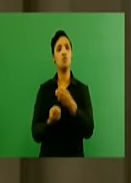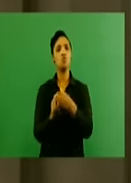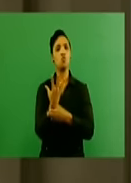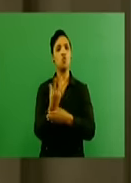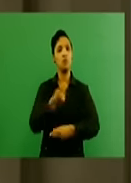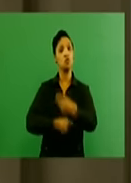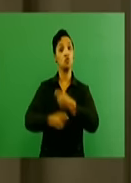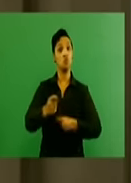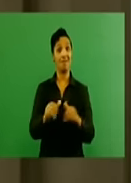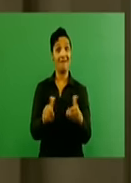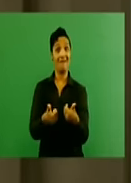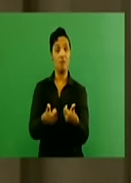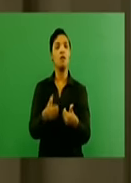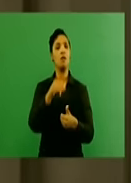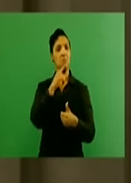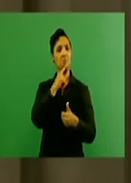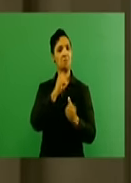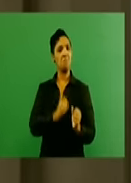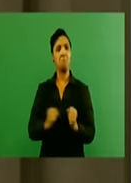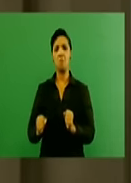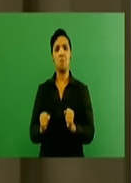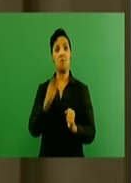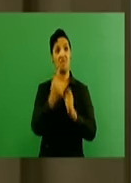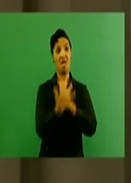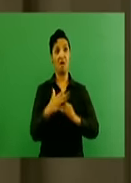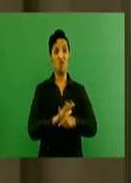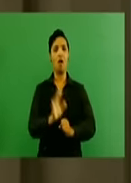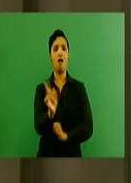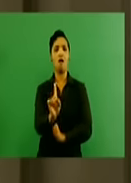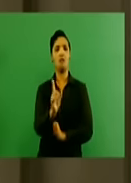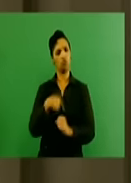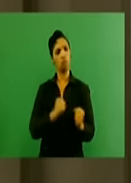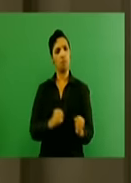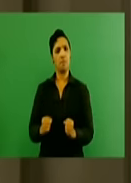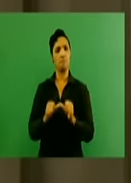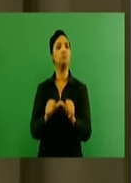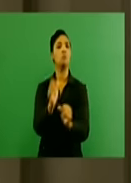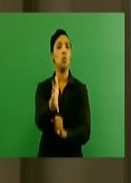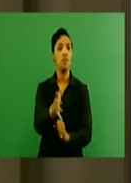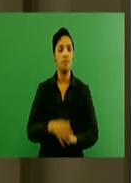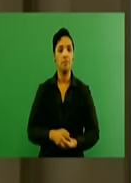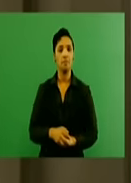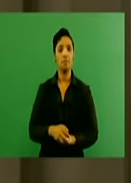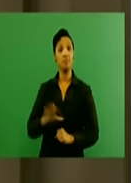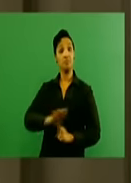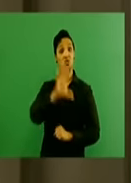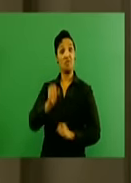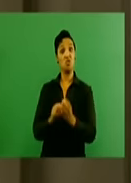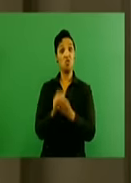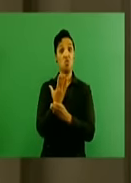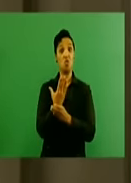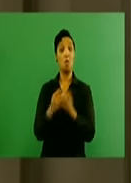trade is likely to be fairly limited. Domestic growth has surprised further on the